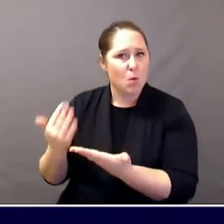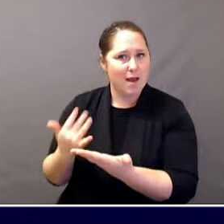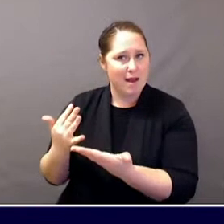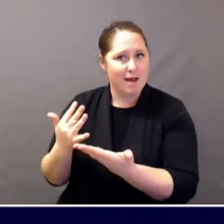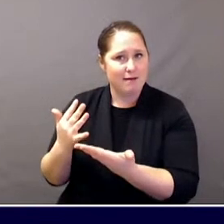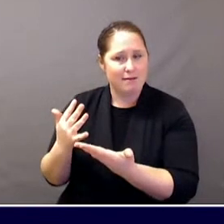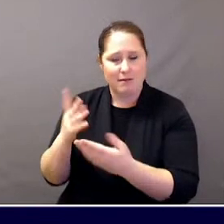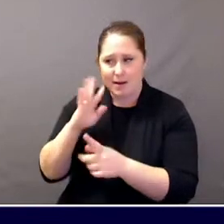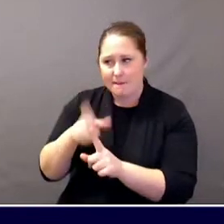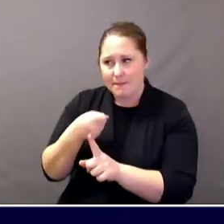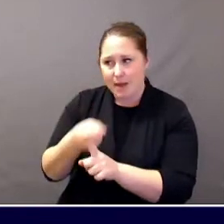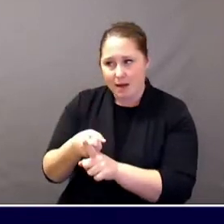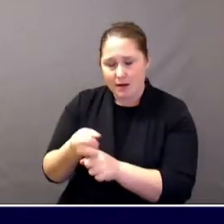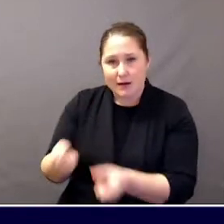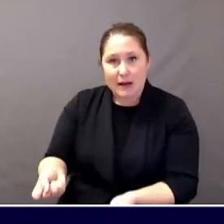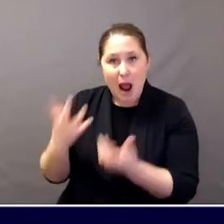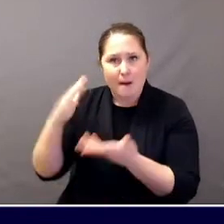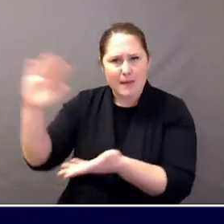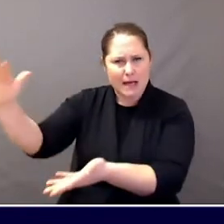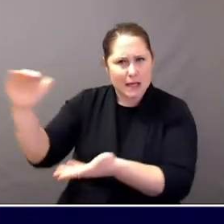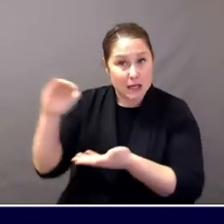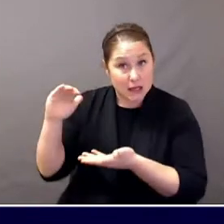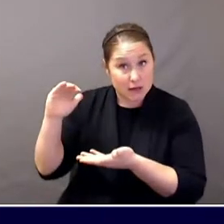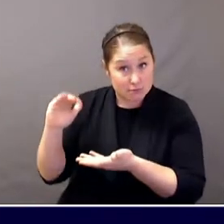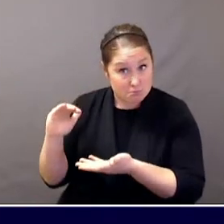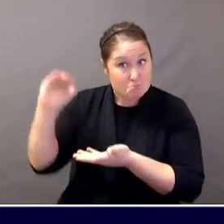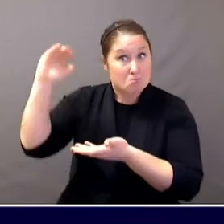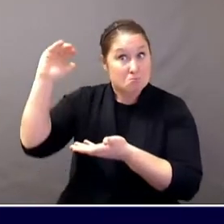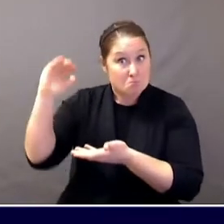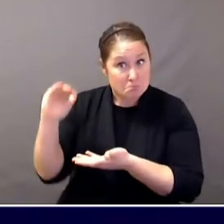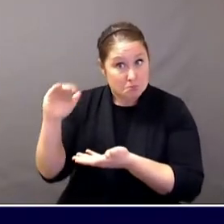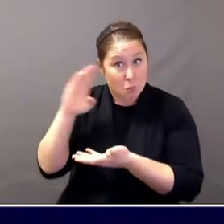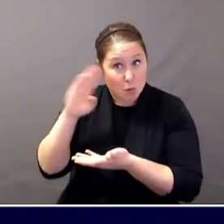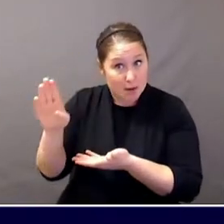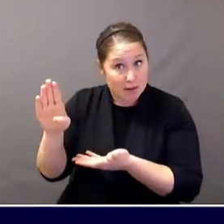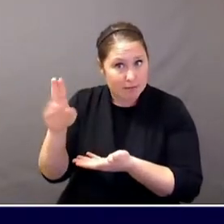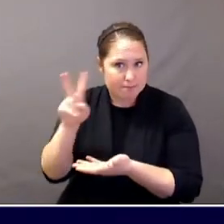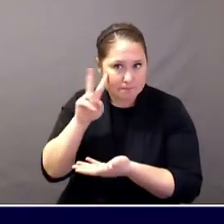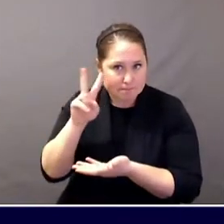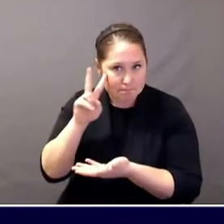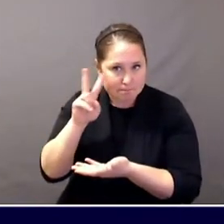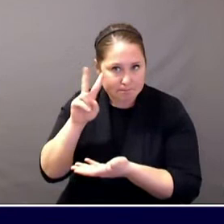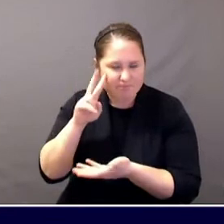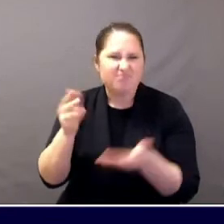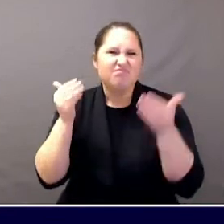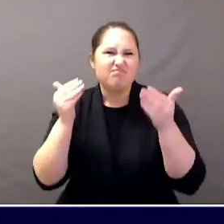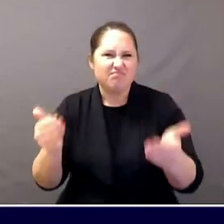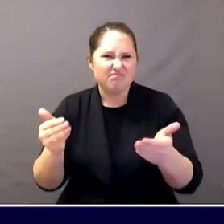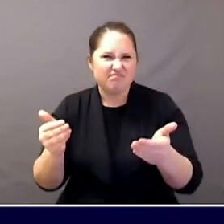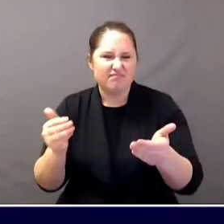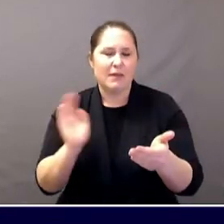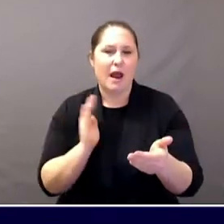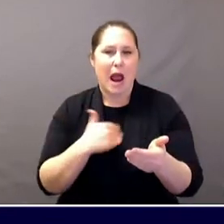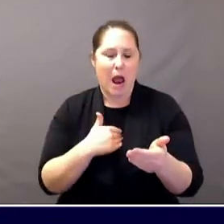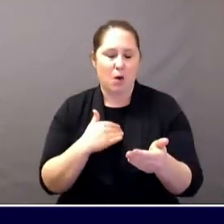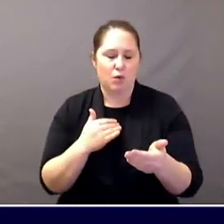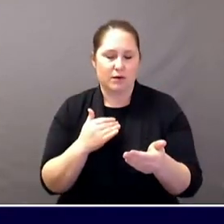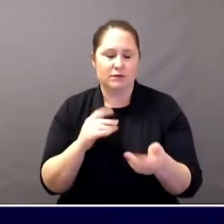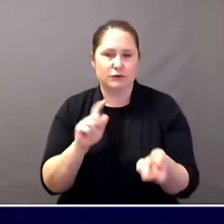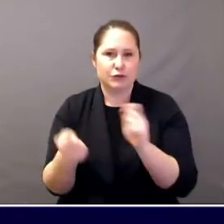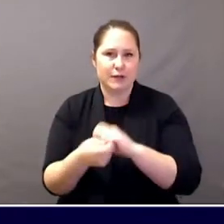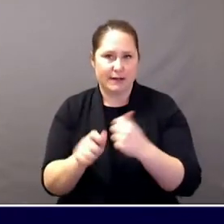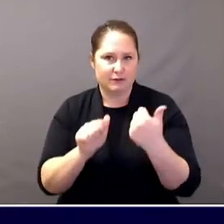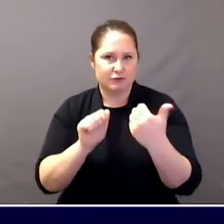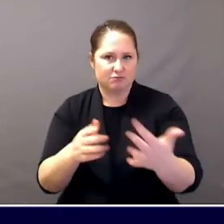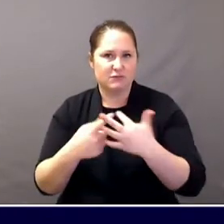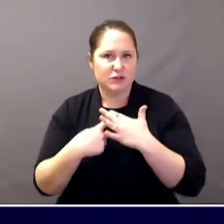and distribution of second doses of the vaccine will work for our state, we will move ahead with the changes we've been considering to our